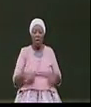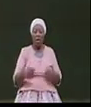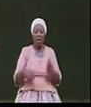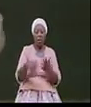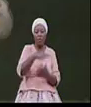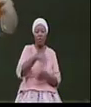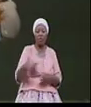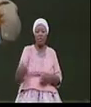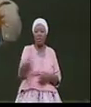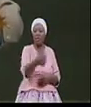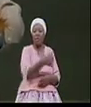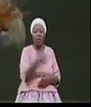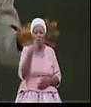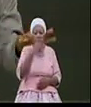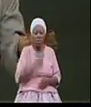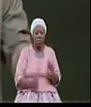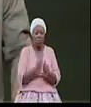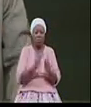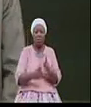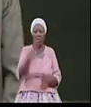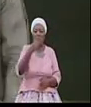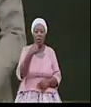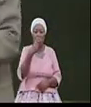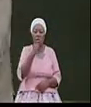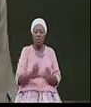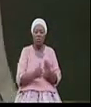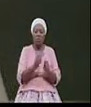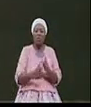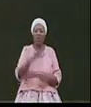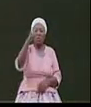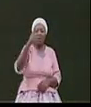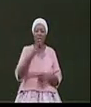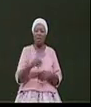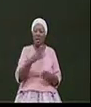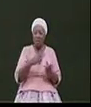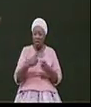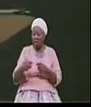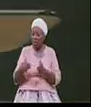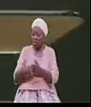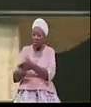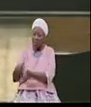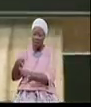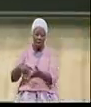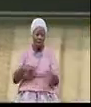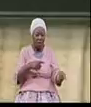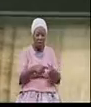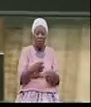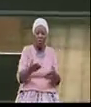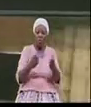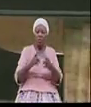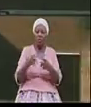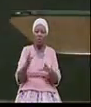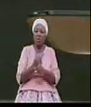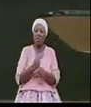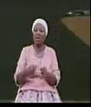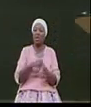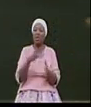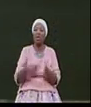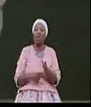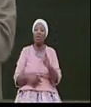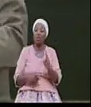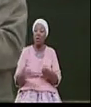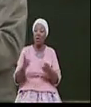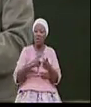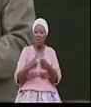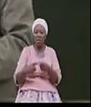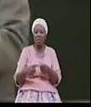themselves, who is greater, who is the greatest, and this one rising up and wanting to take this one, whether